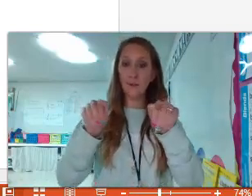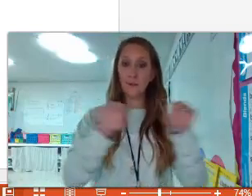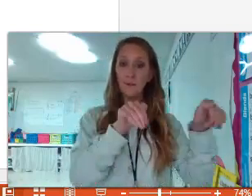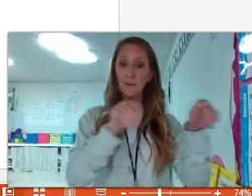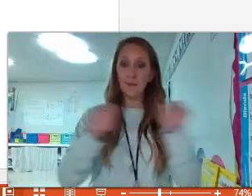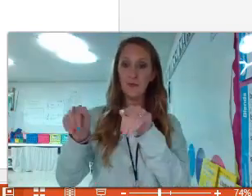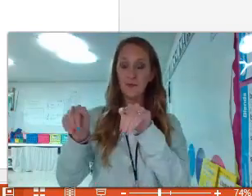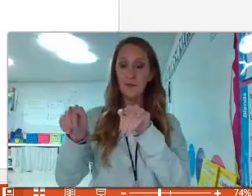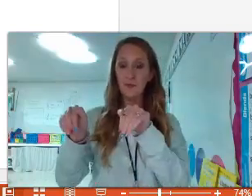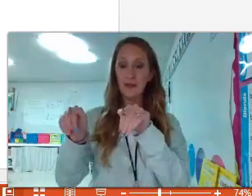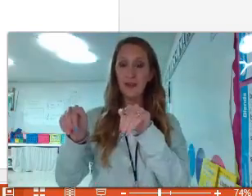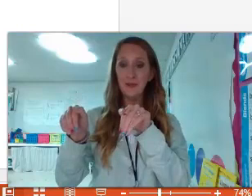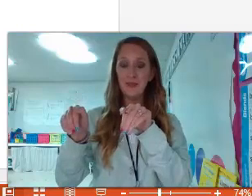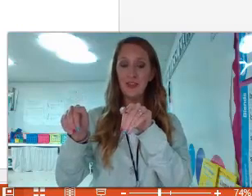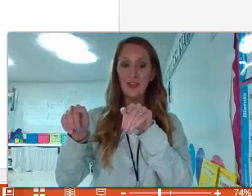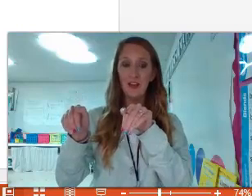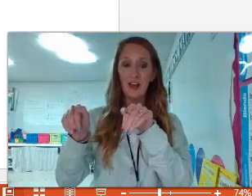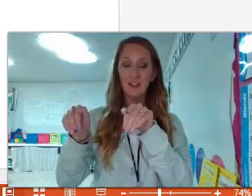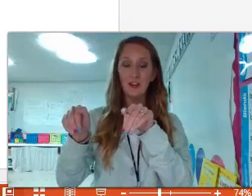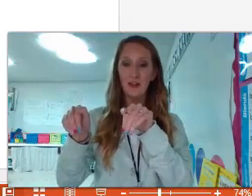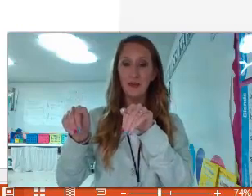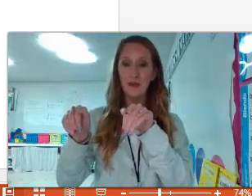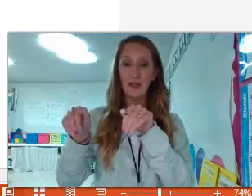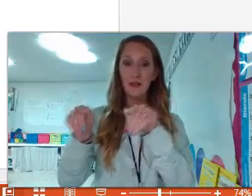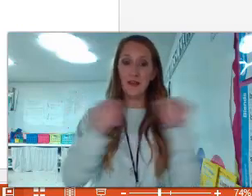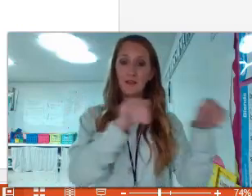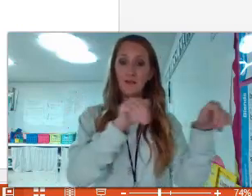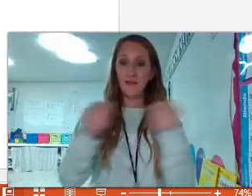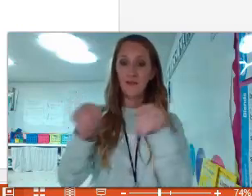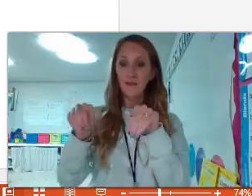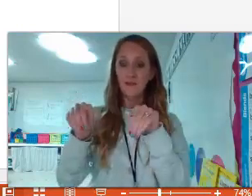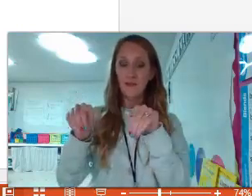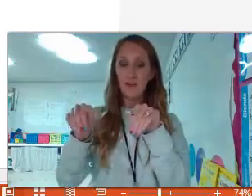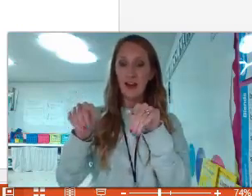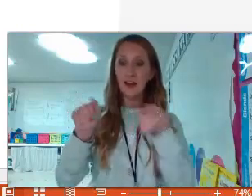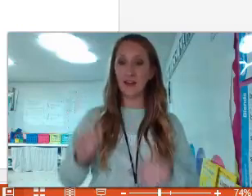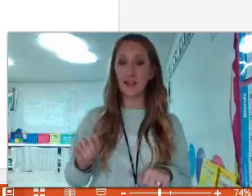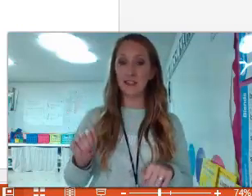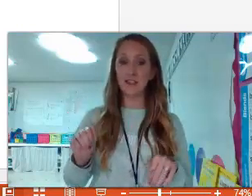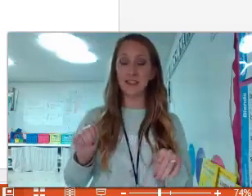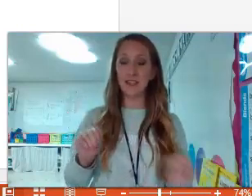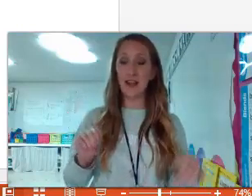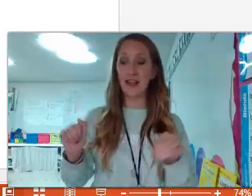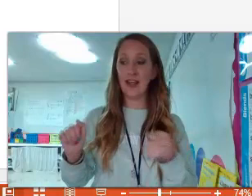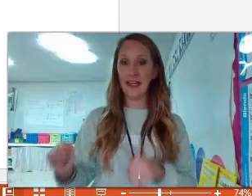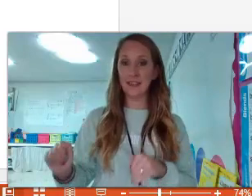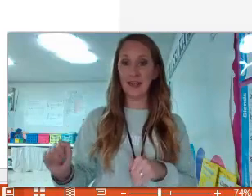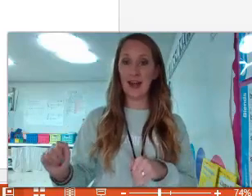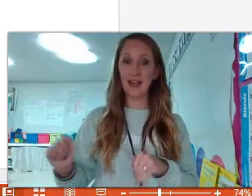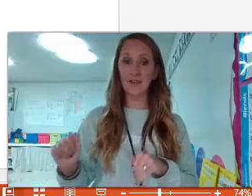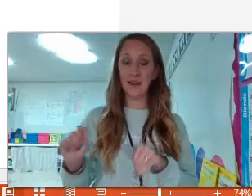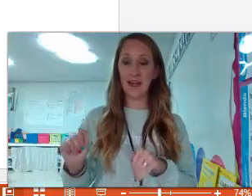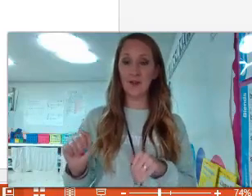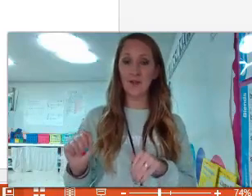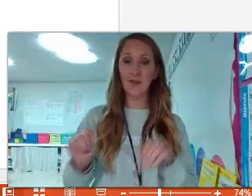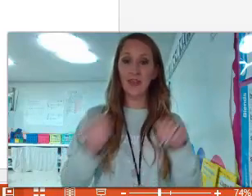is, okay, all right, so do that with me. All right, now let's say it and sign